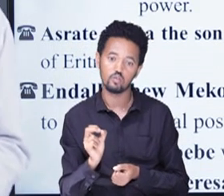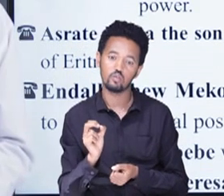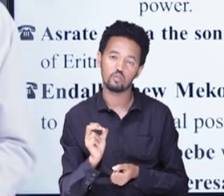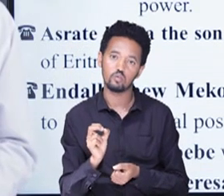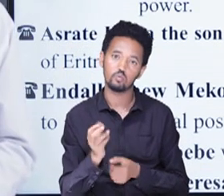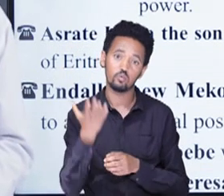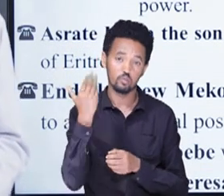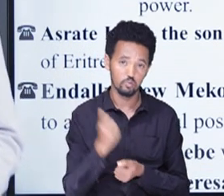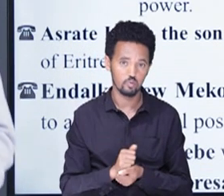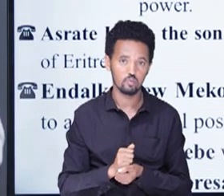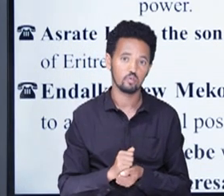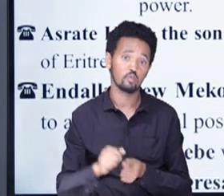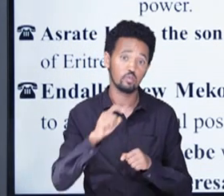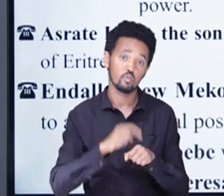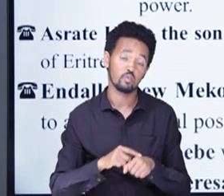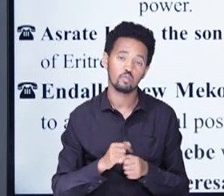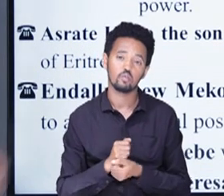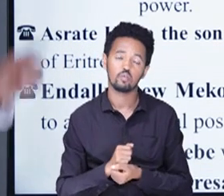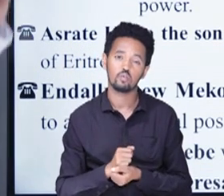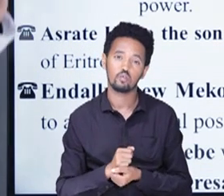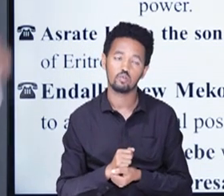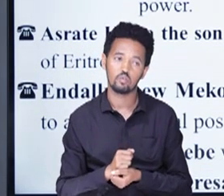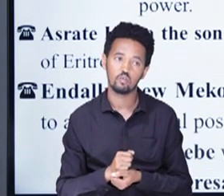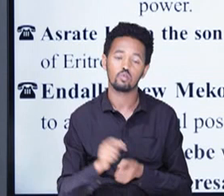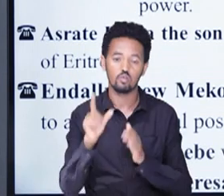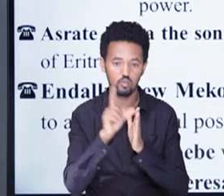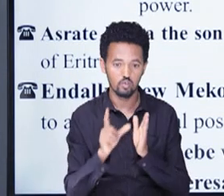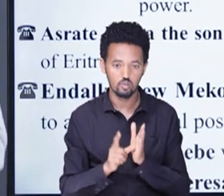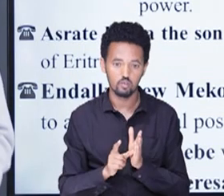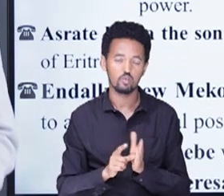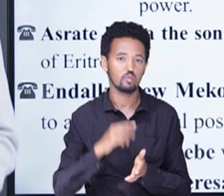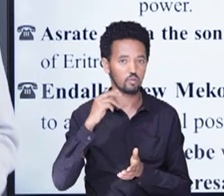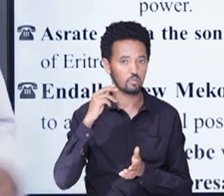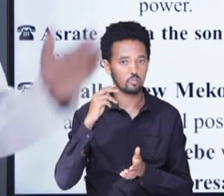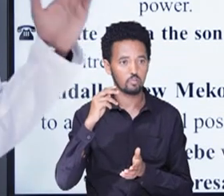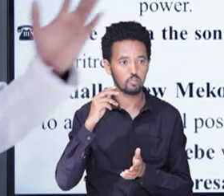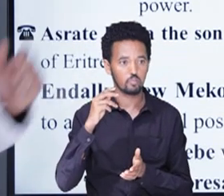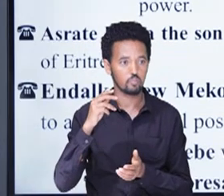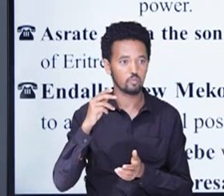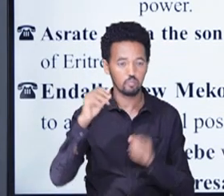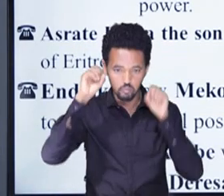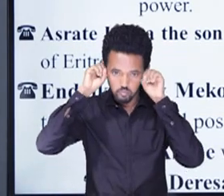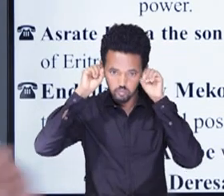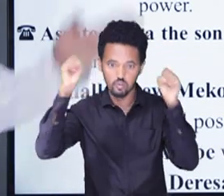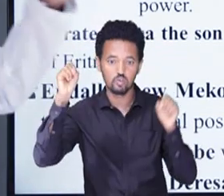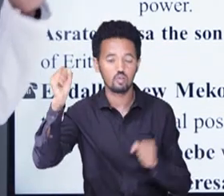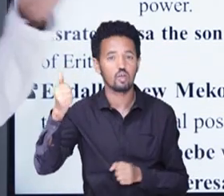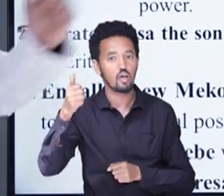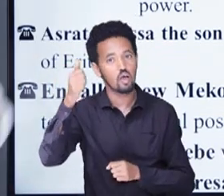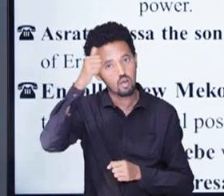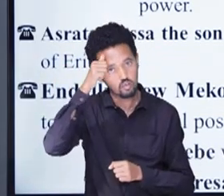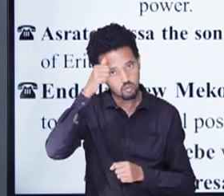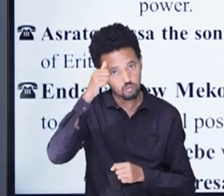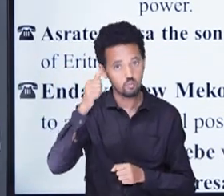from 1943 up to 1957. Later he appointed president of the Senate. Aklilu Habtold became